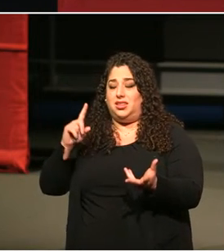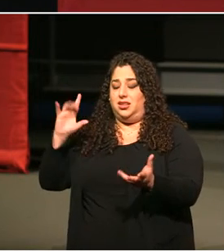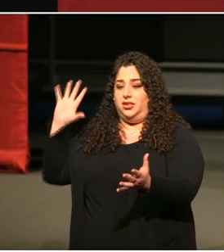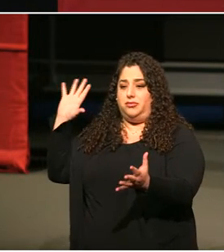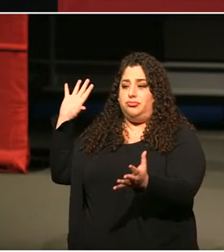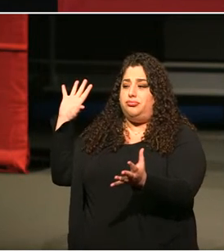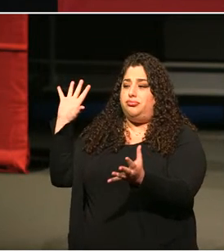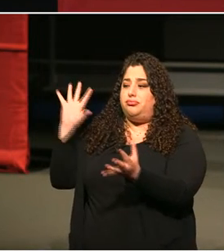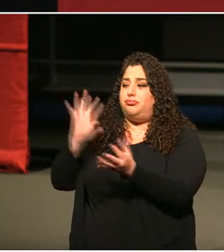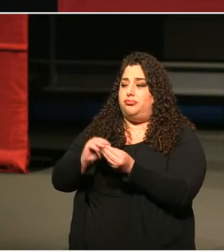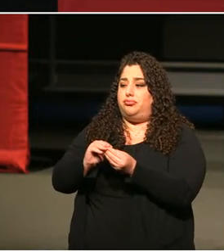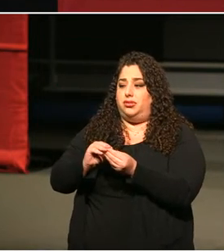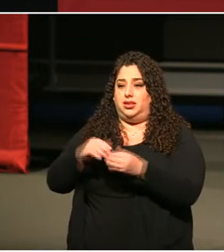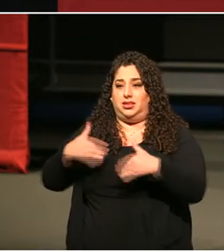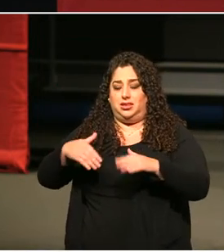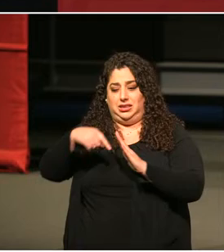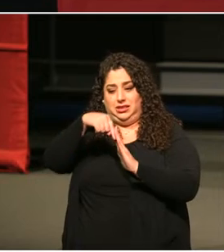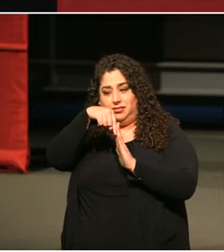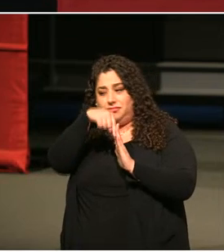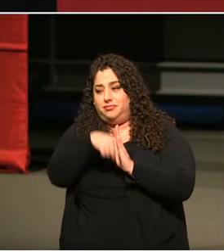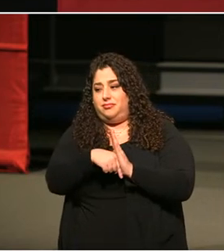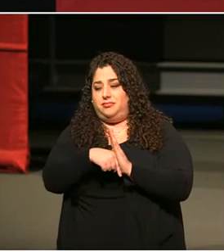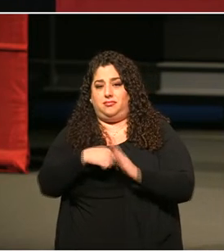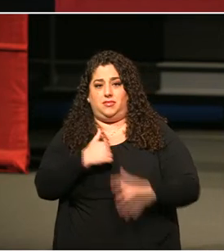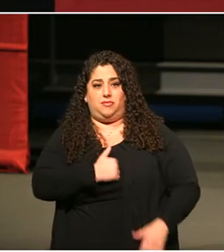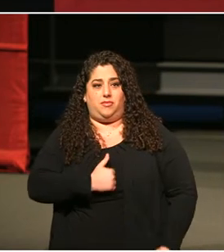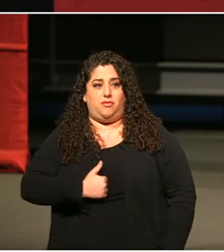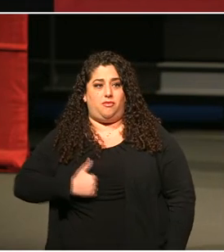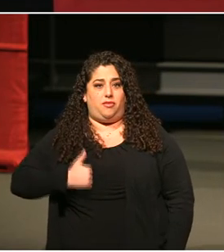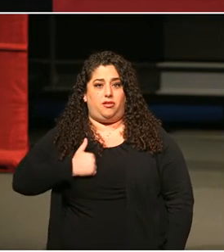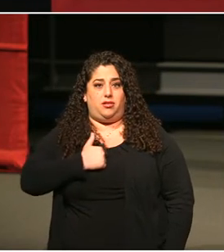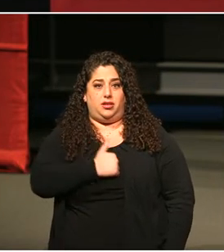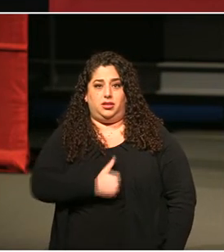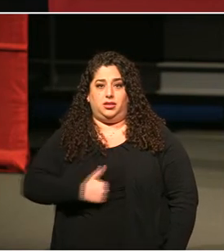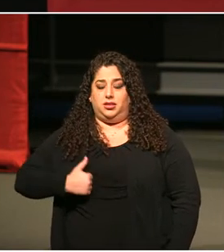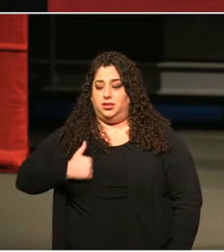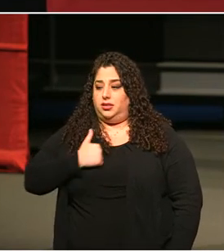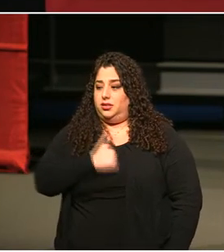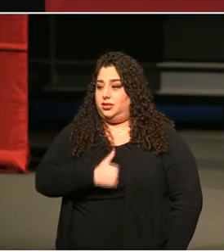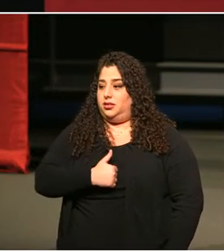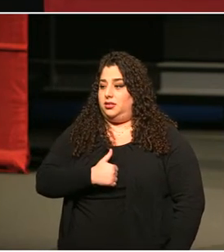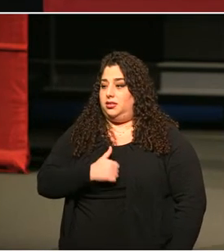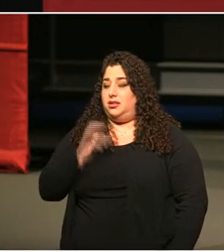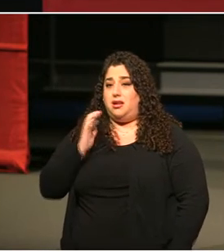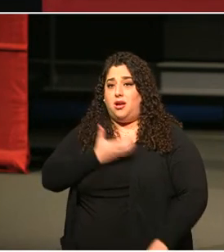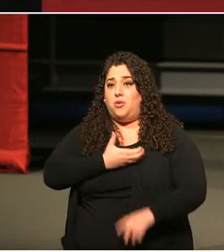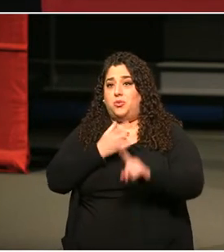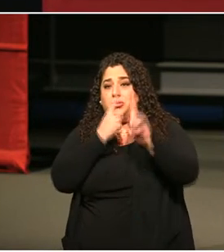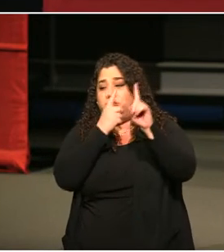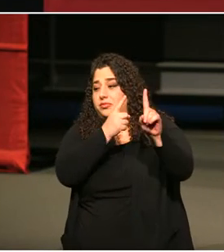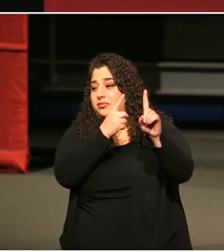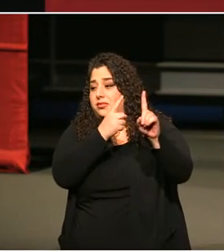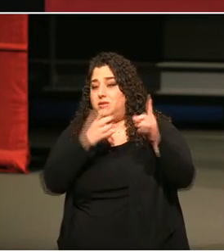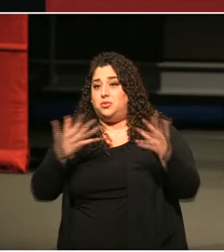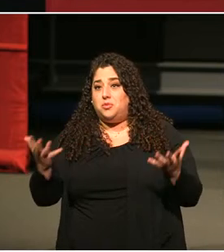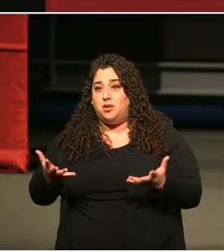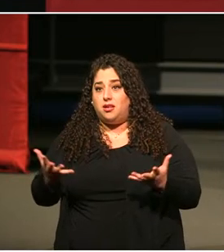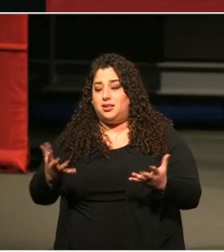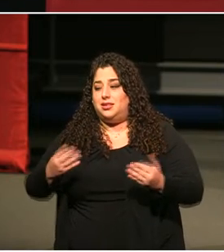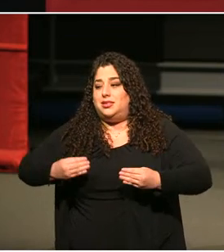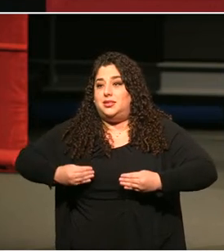admiration. We cannot realize the Academy's mission to inspire imagination and connect the world through